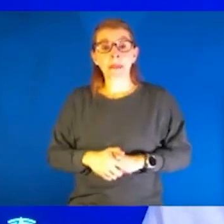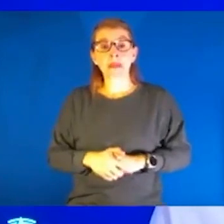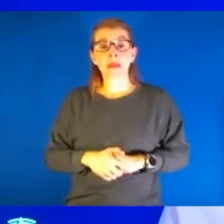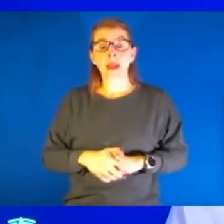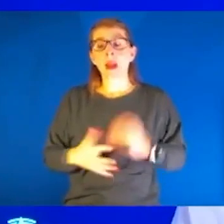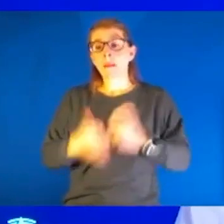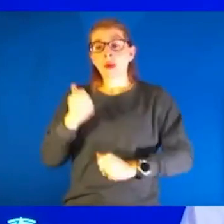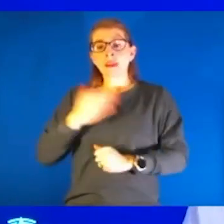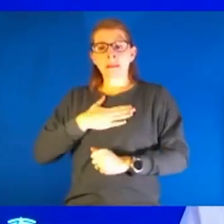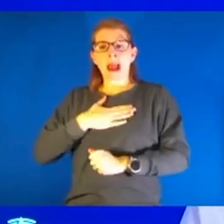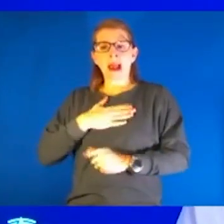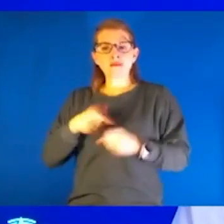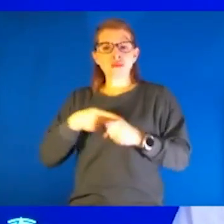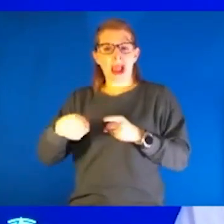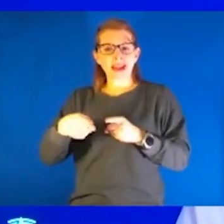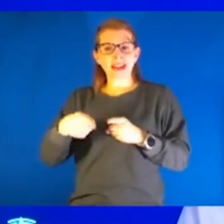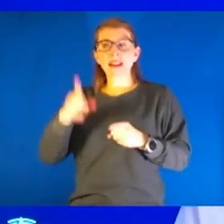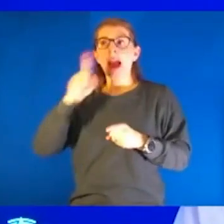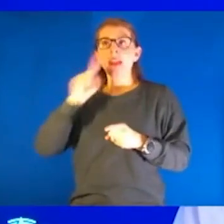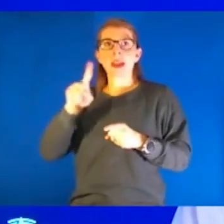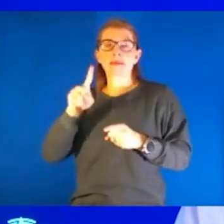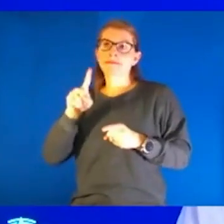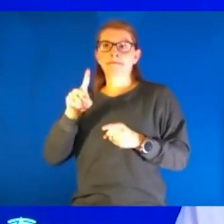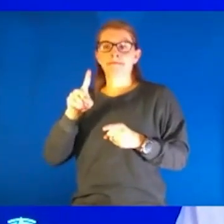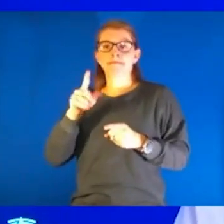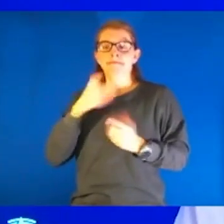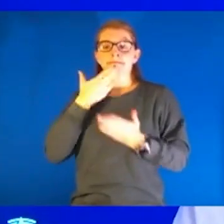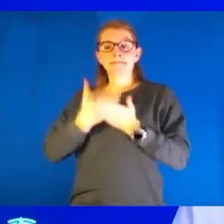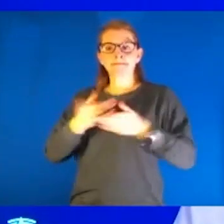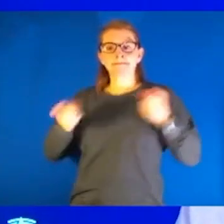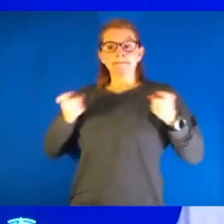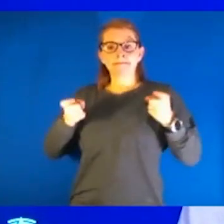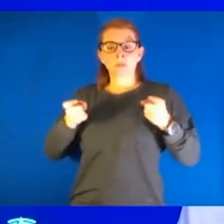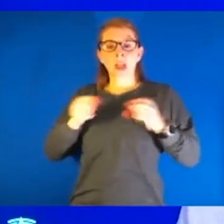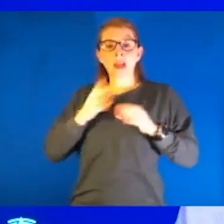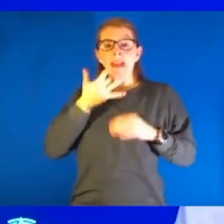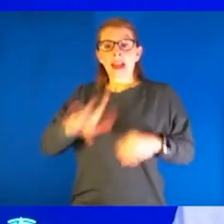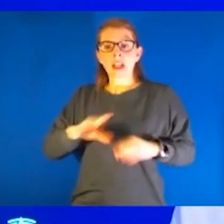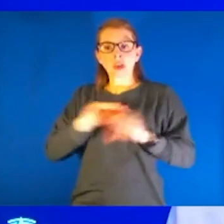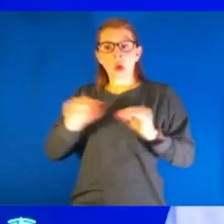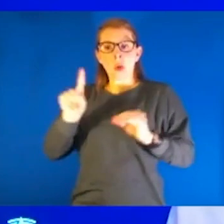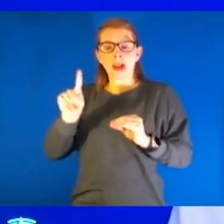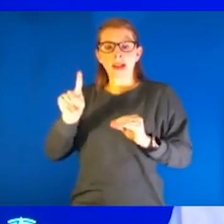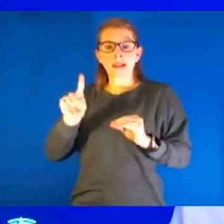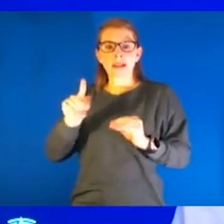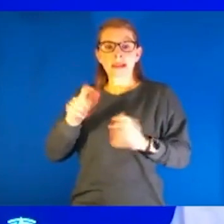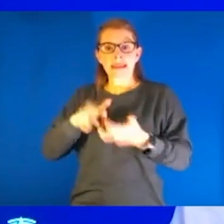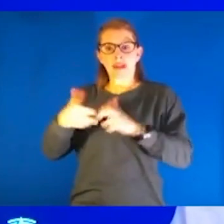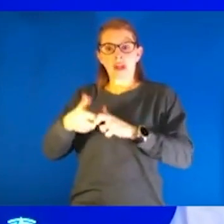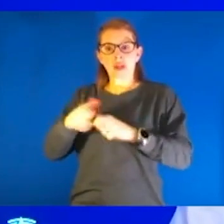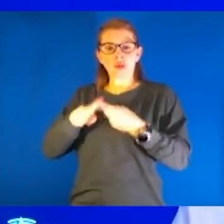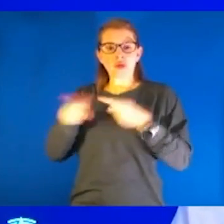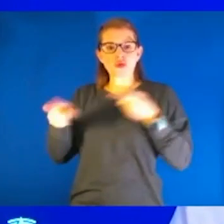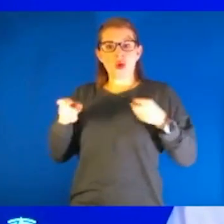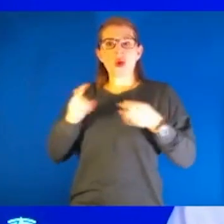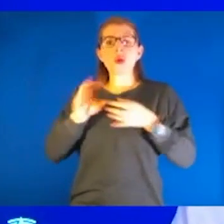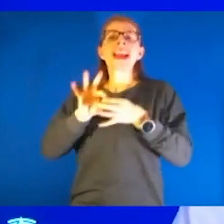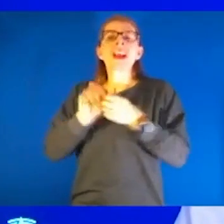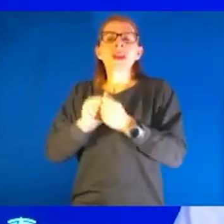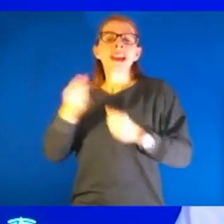think are very well controlled. I'm lucky I don't have anybody that is really too difficult to control as far as HIV. And when we talk